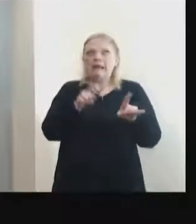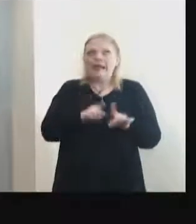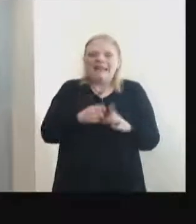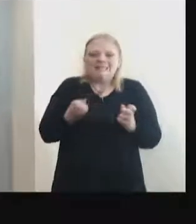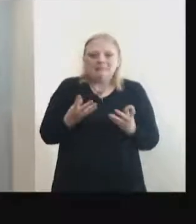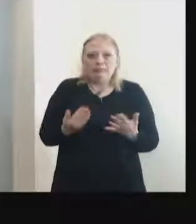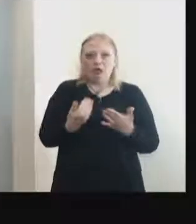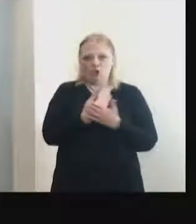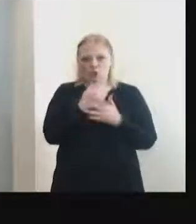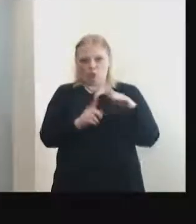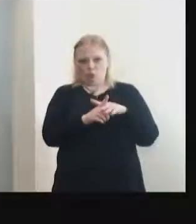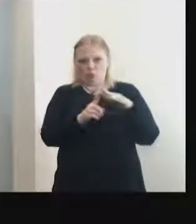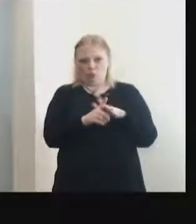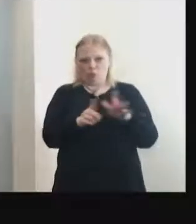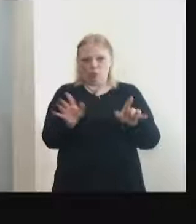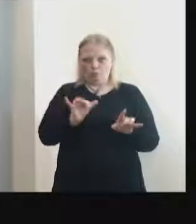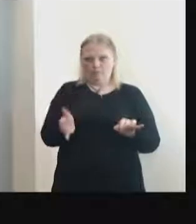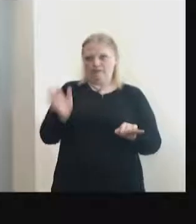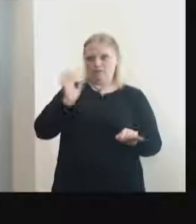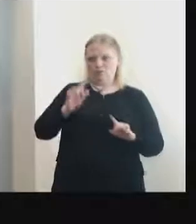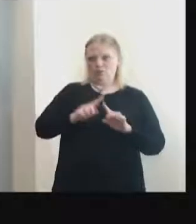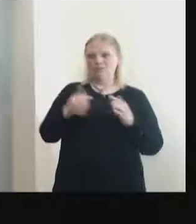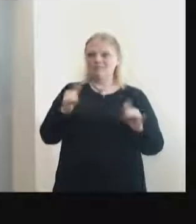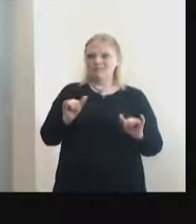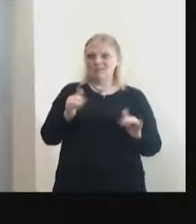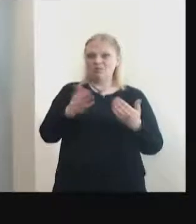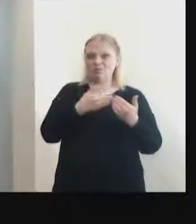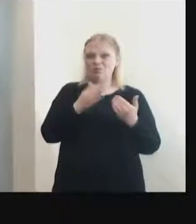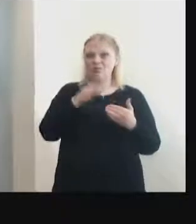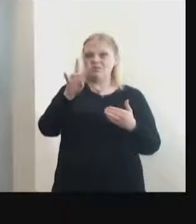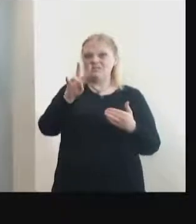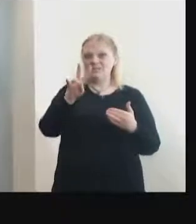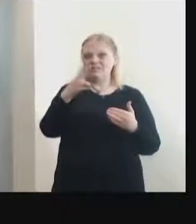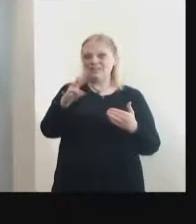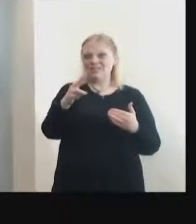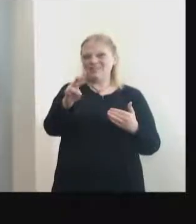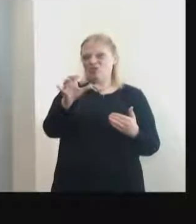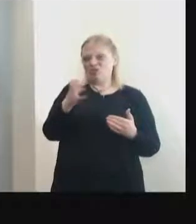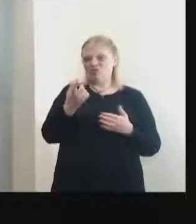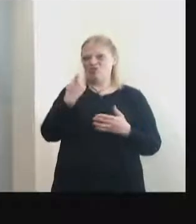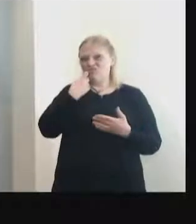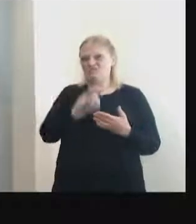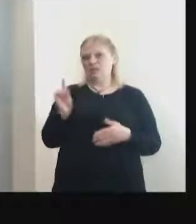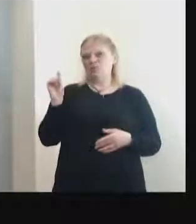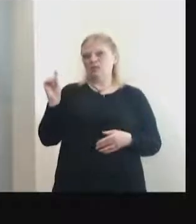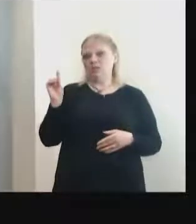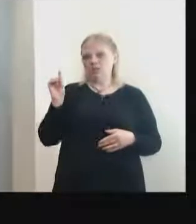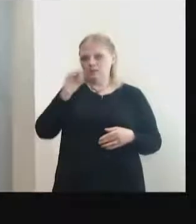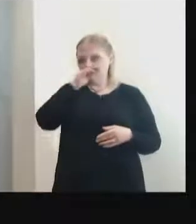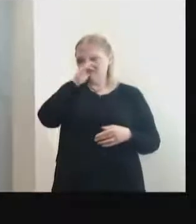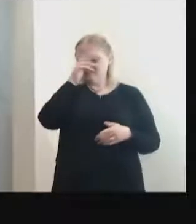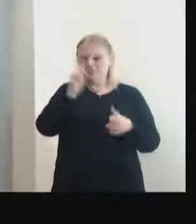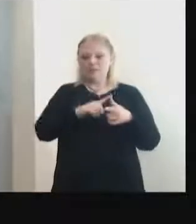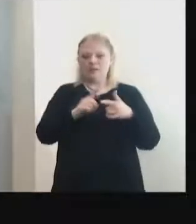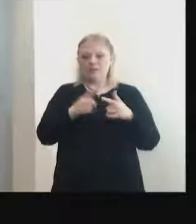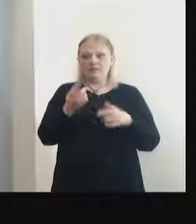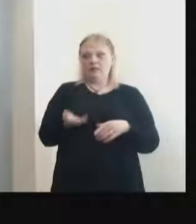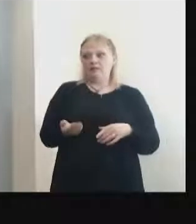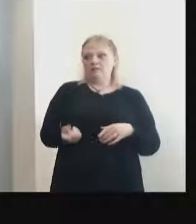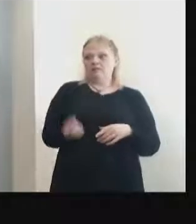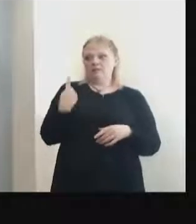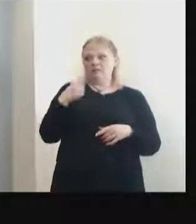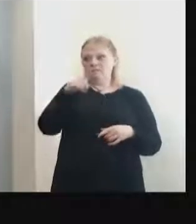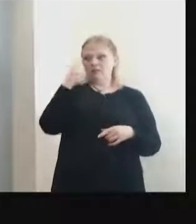we were, but we still saw nearly 1,700 cases last week. And we know as compared to last summer, in which we had